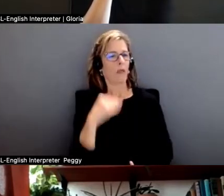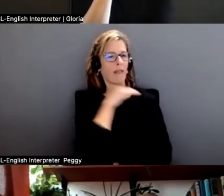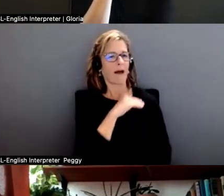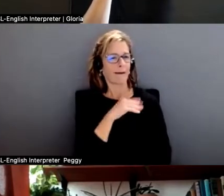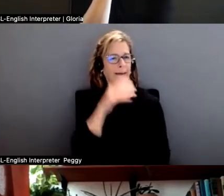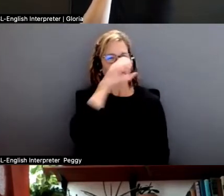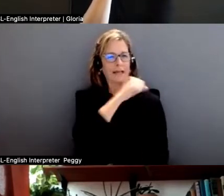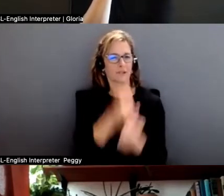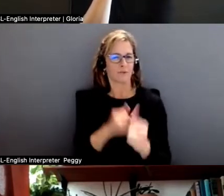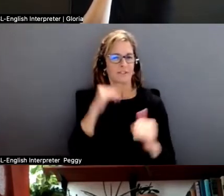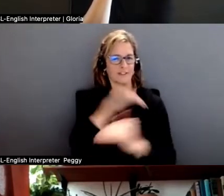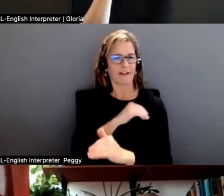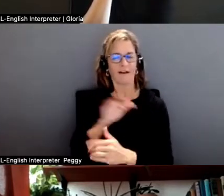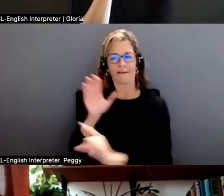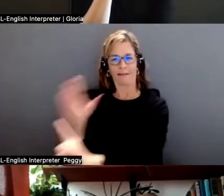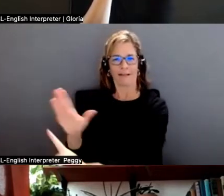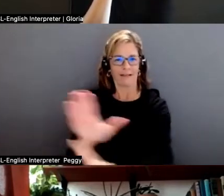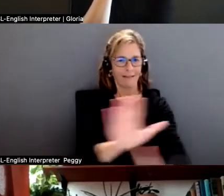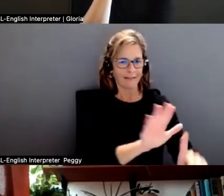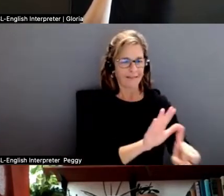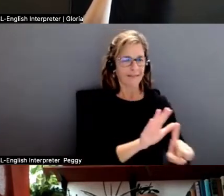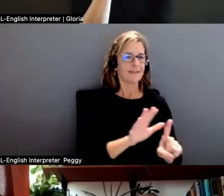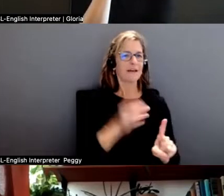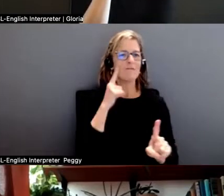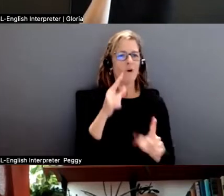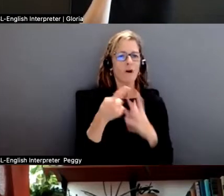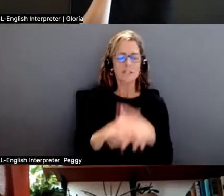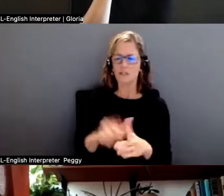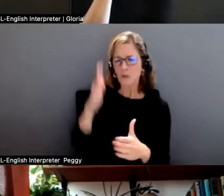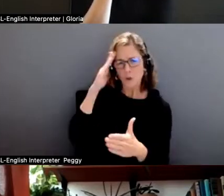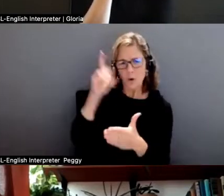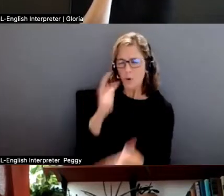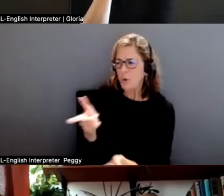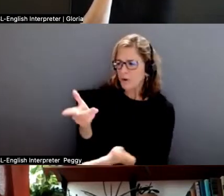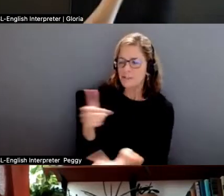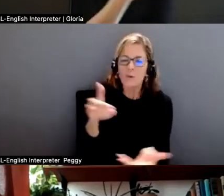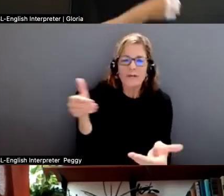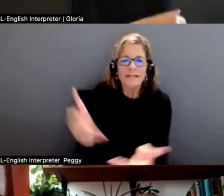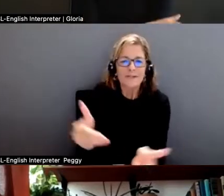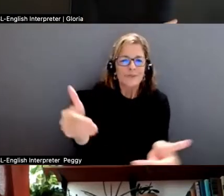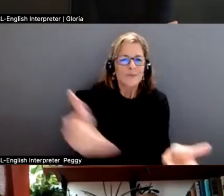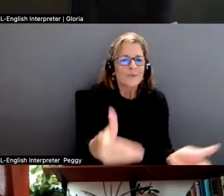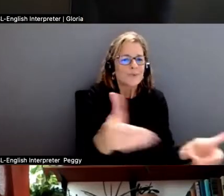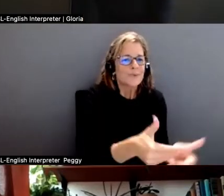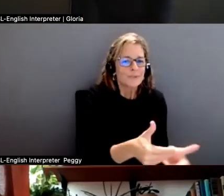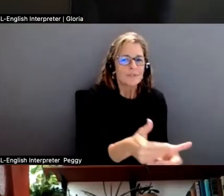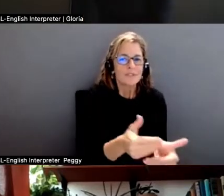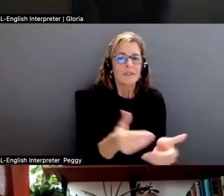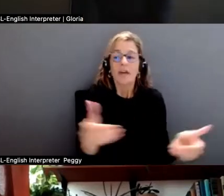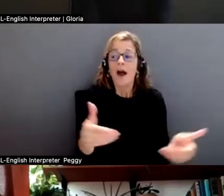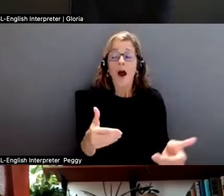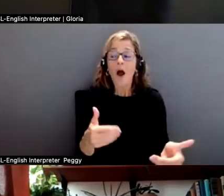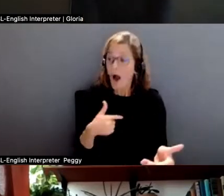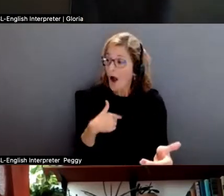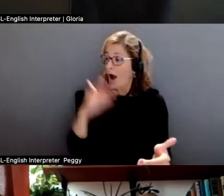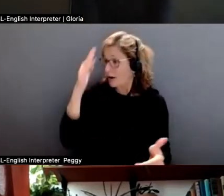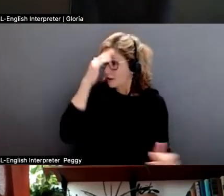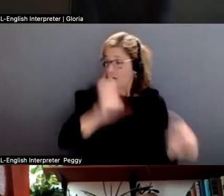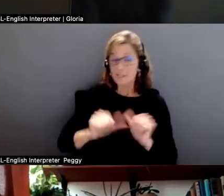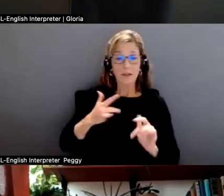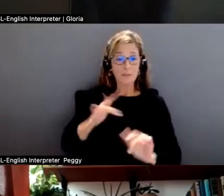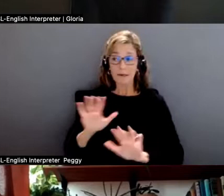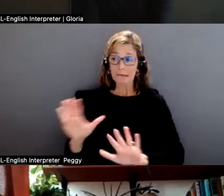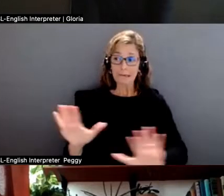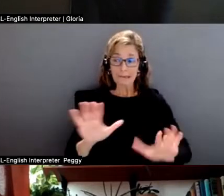allow people to kind of break the ice and get to know each other so they feel more comfortable in class. It can be used to